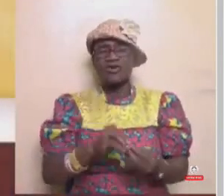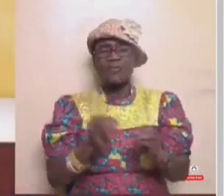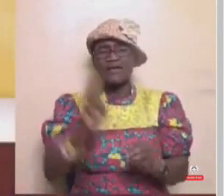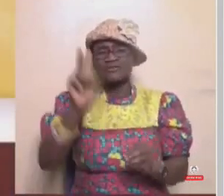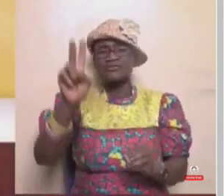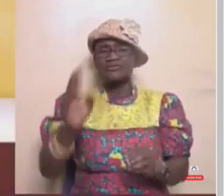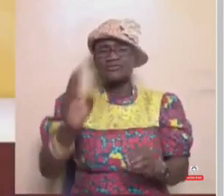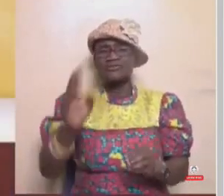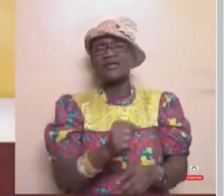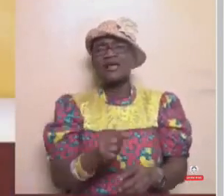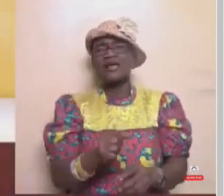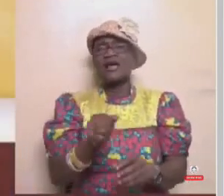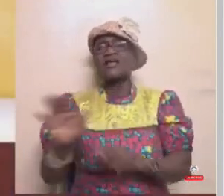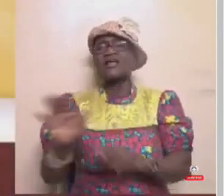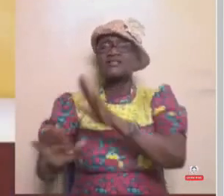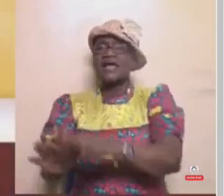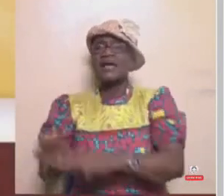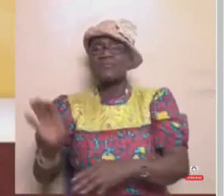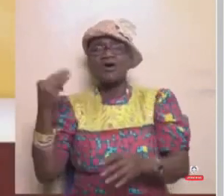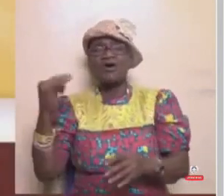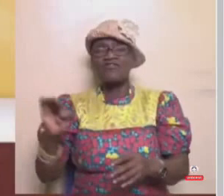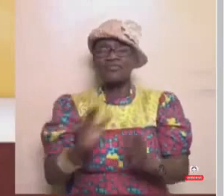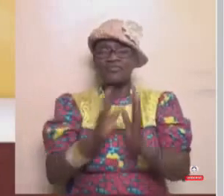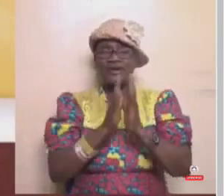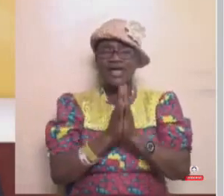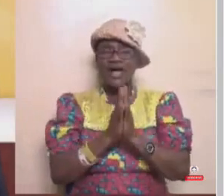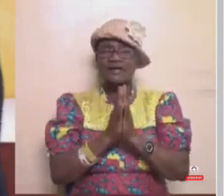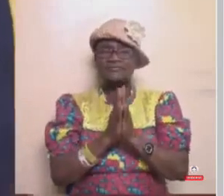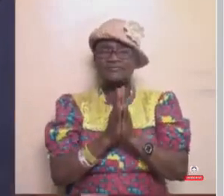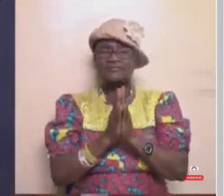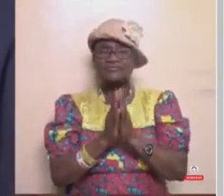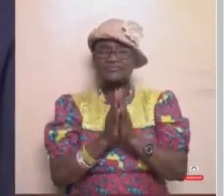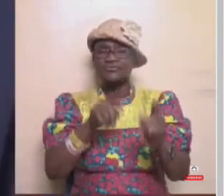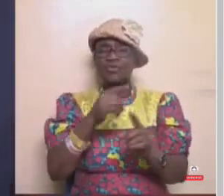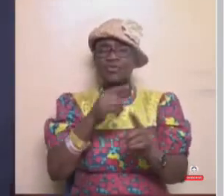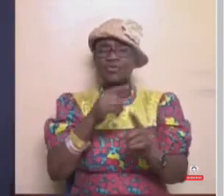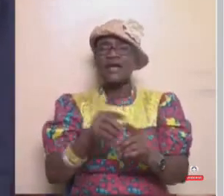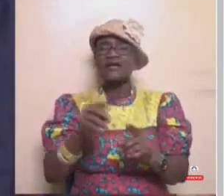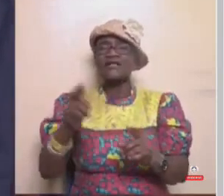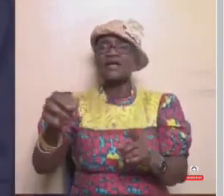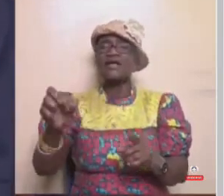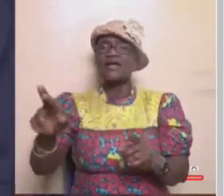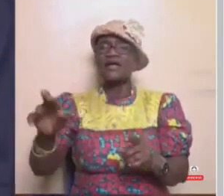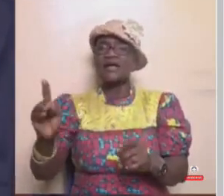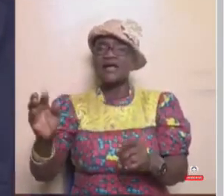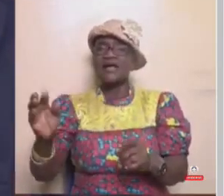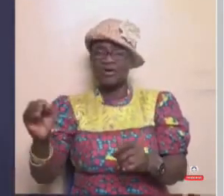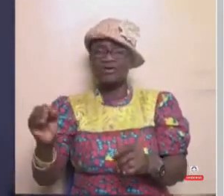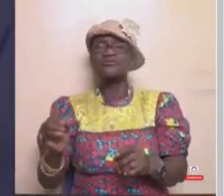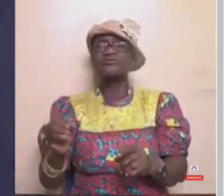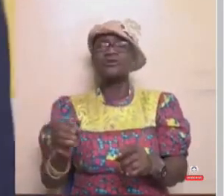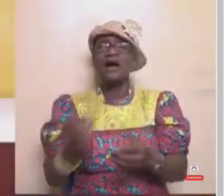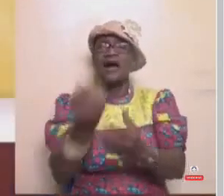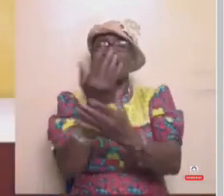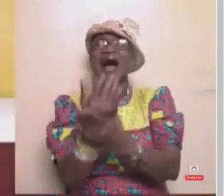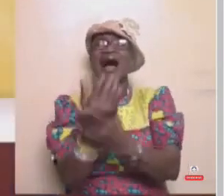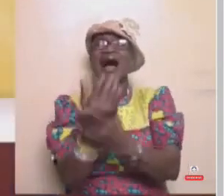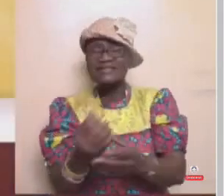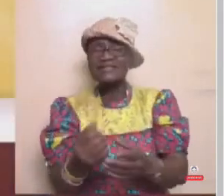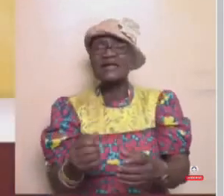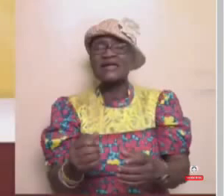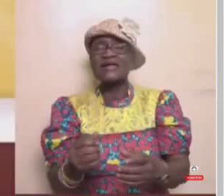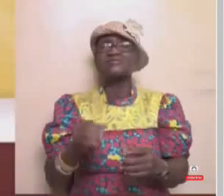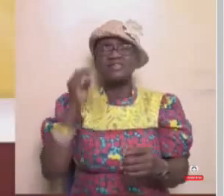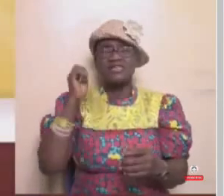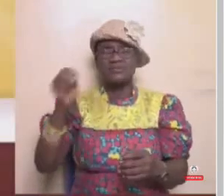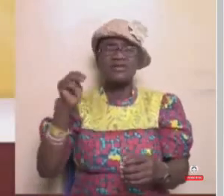prayer. When Herod arrested James, what happened? The church did nothing, and he was killed.